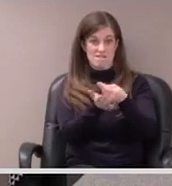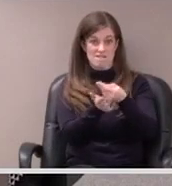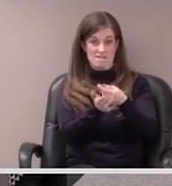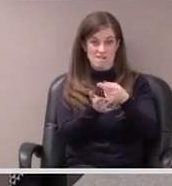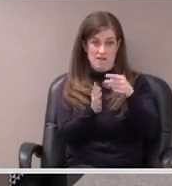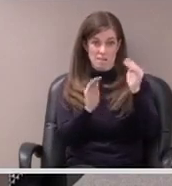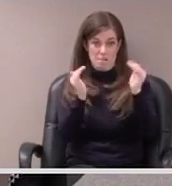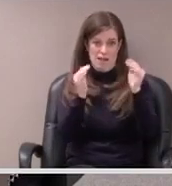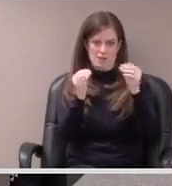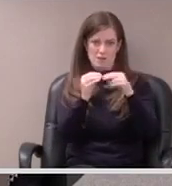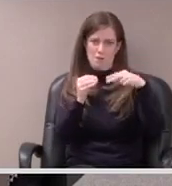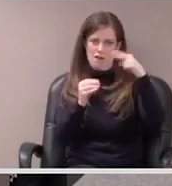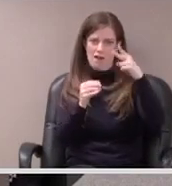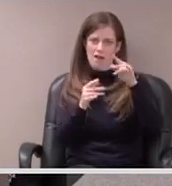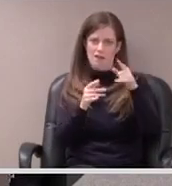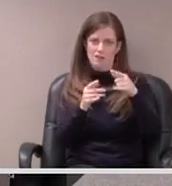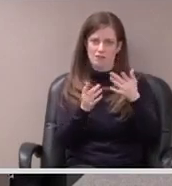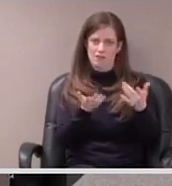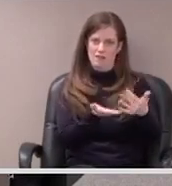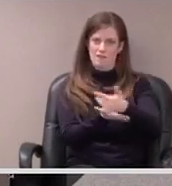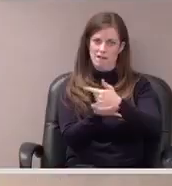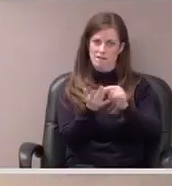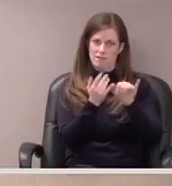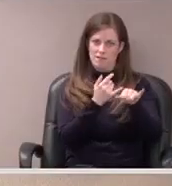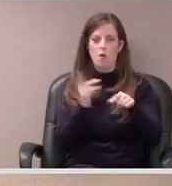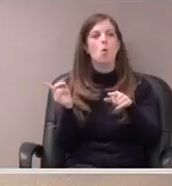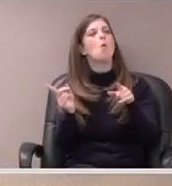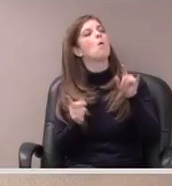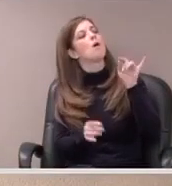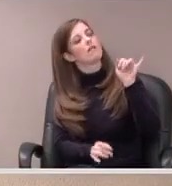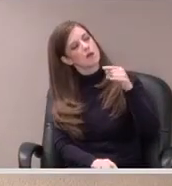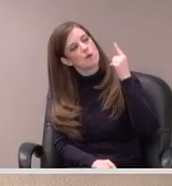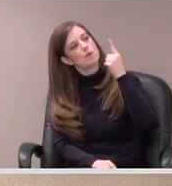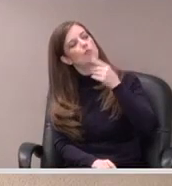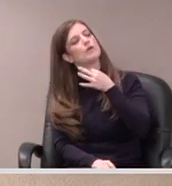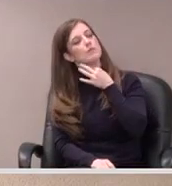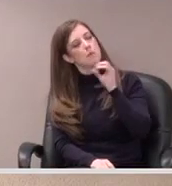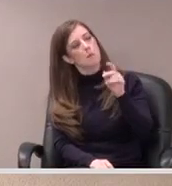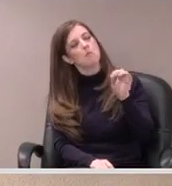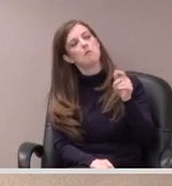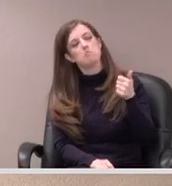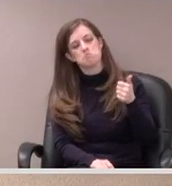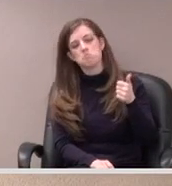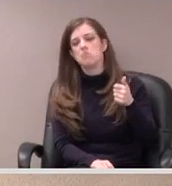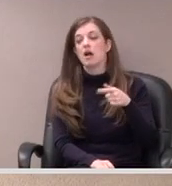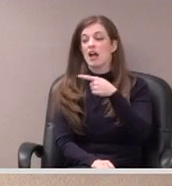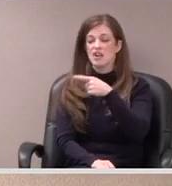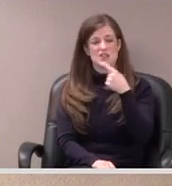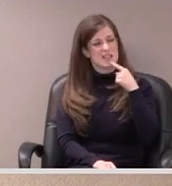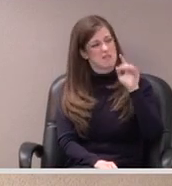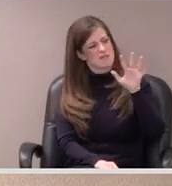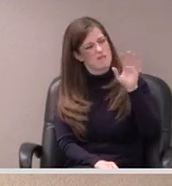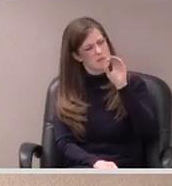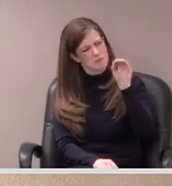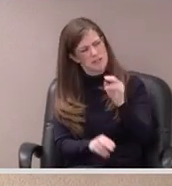collections. Okay, that's what I was wondering about. And that 5%, when you said that there was a 5%